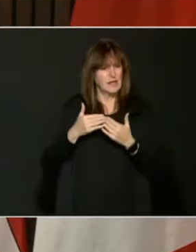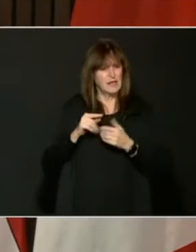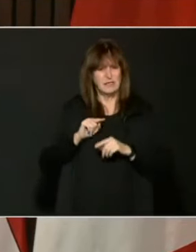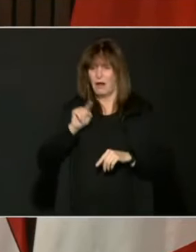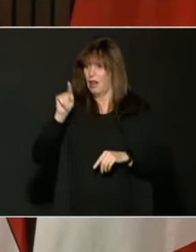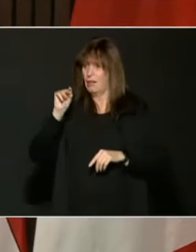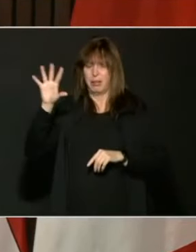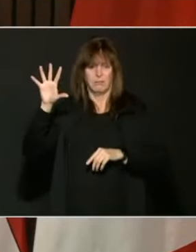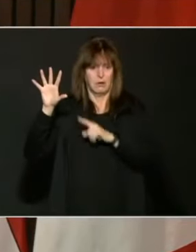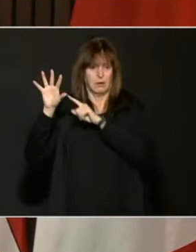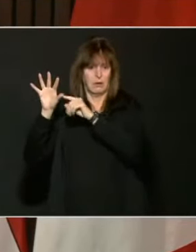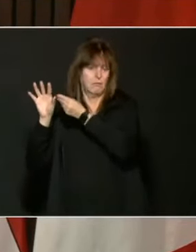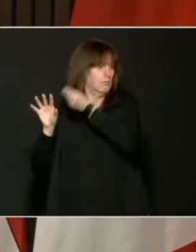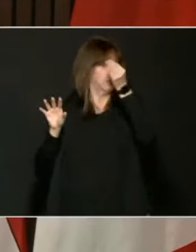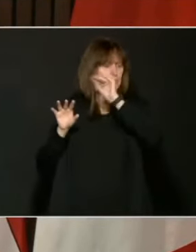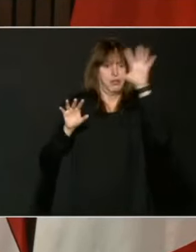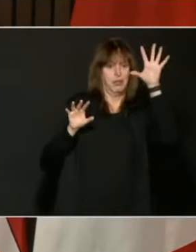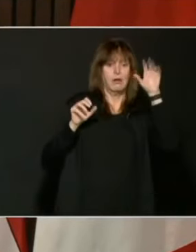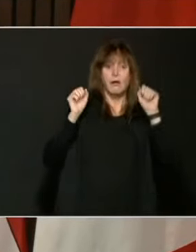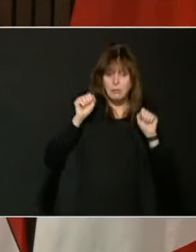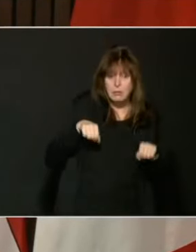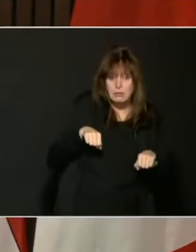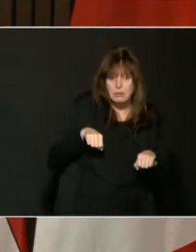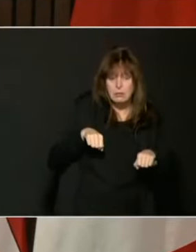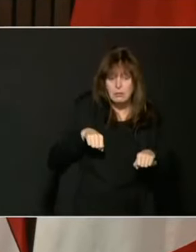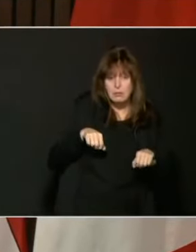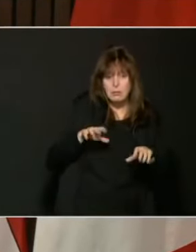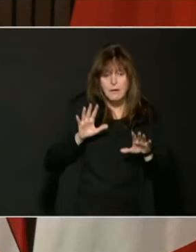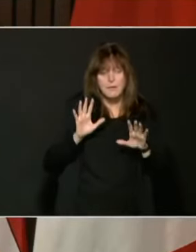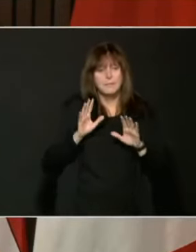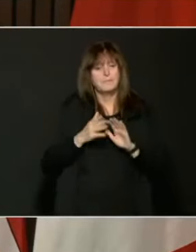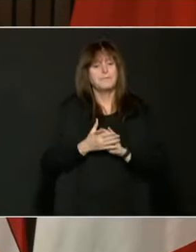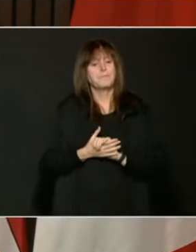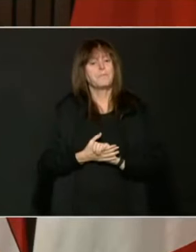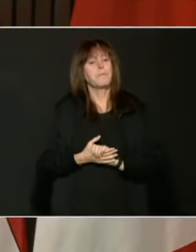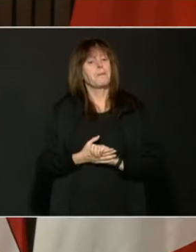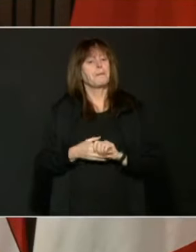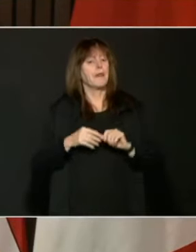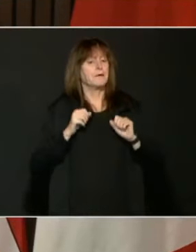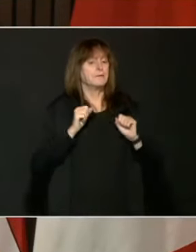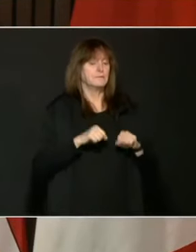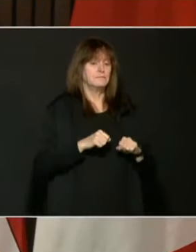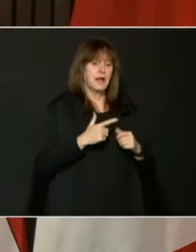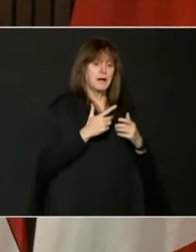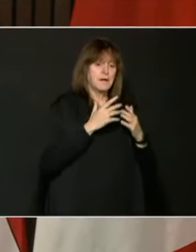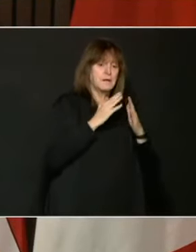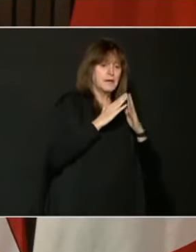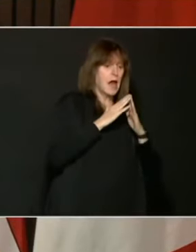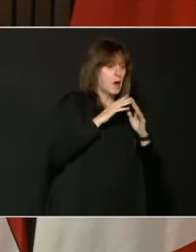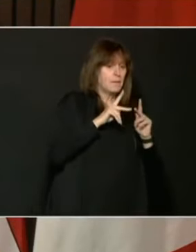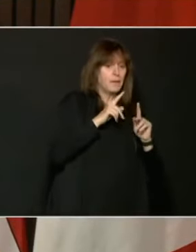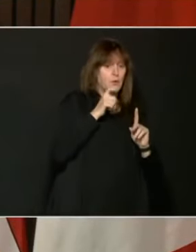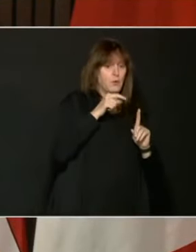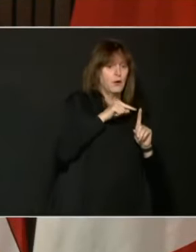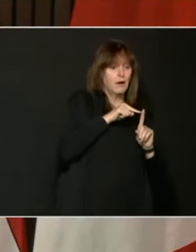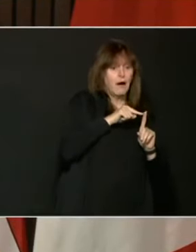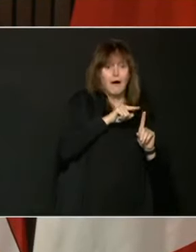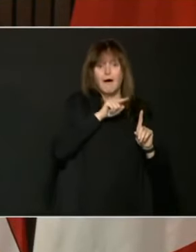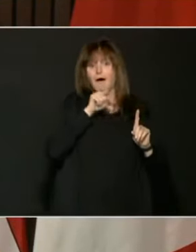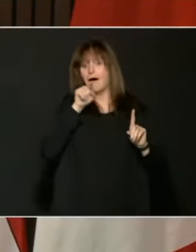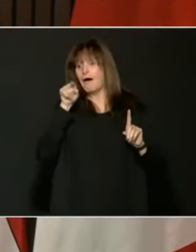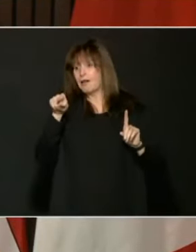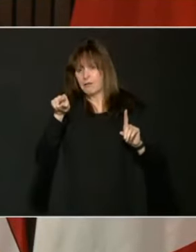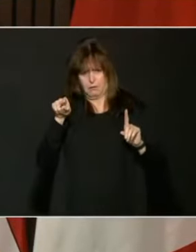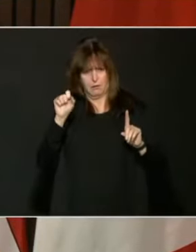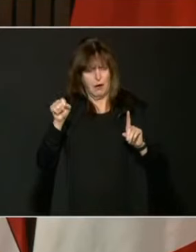is easy for the virus to move between towns if people are moving. If the experiences in the United Kingdom and other countries